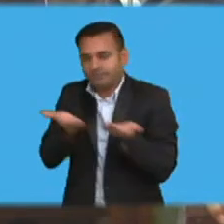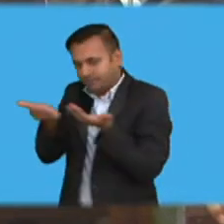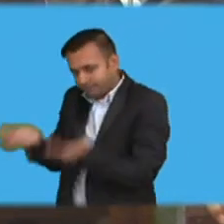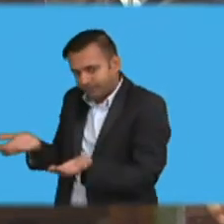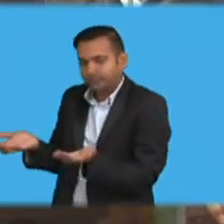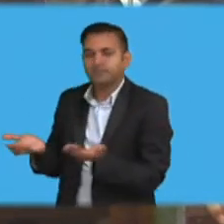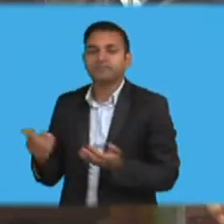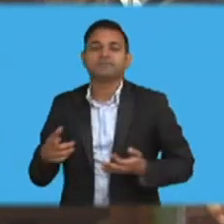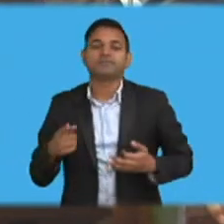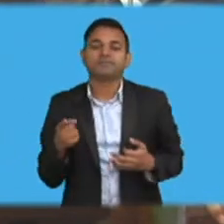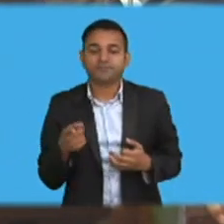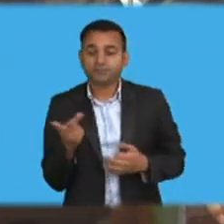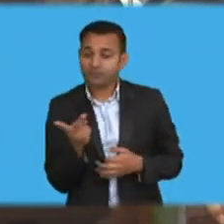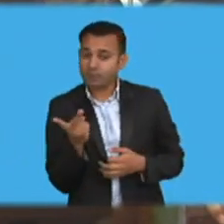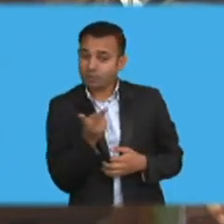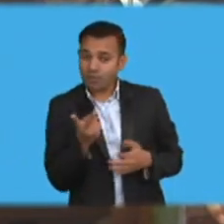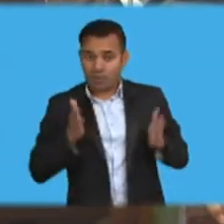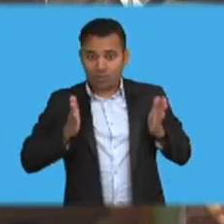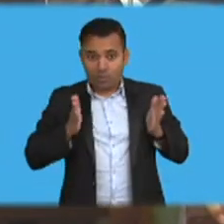both remains of the